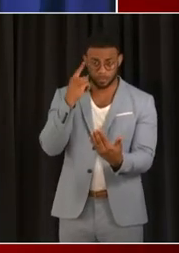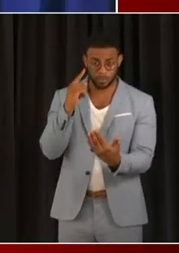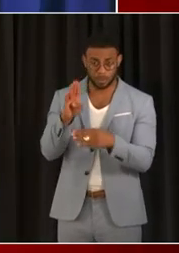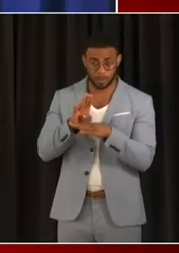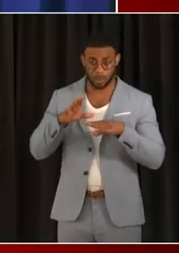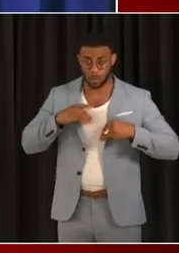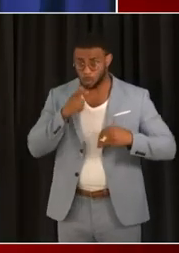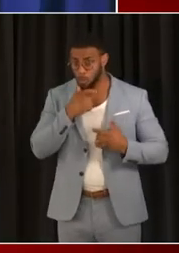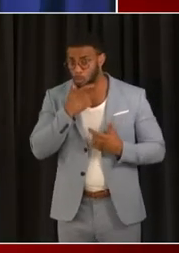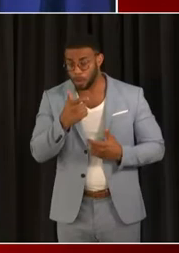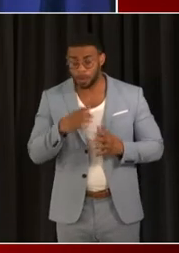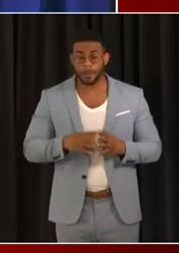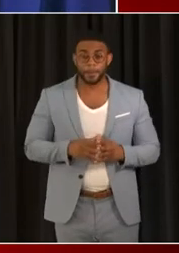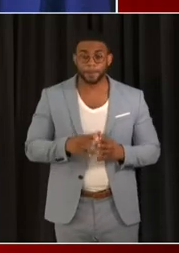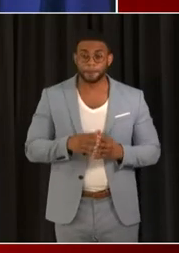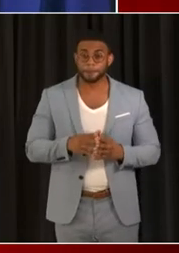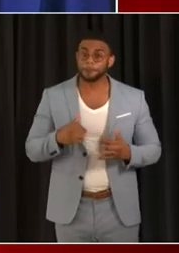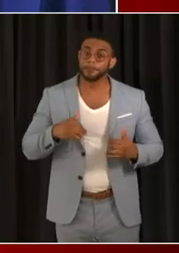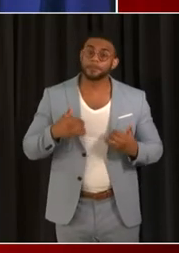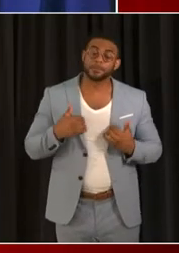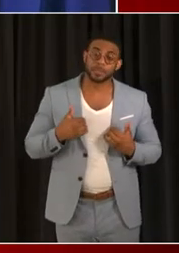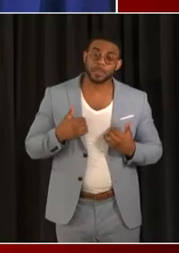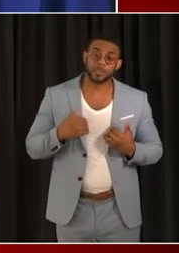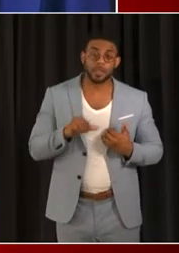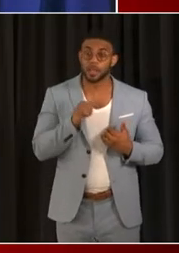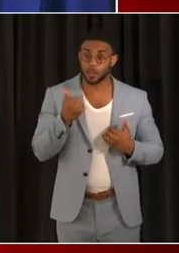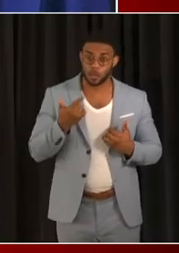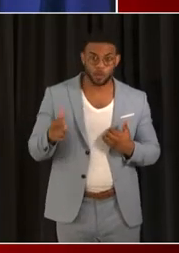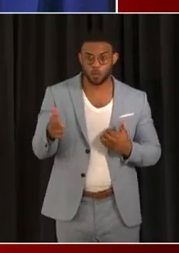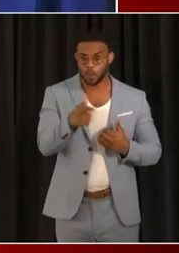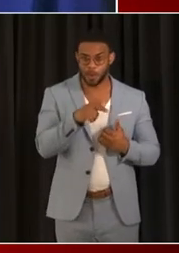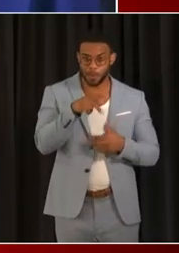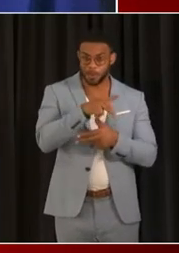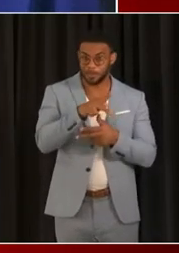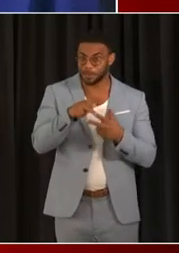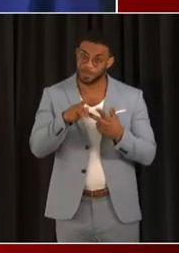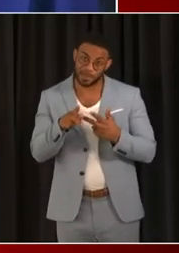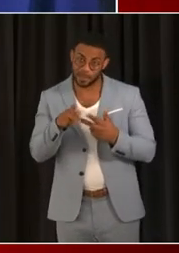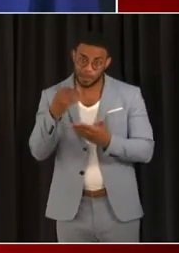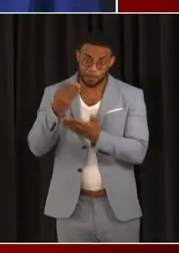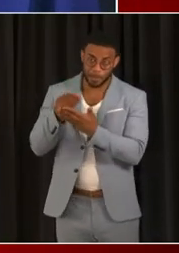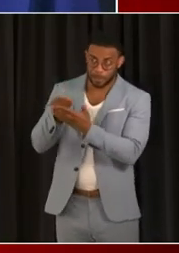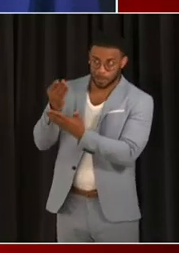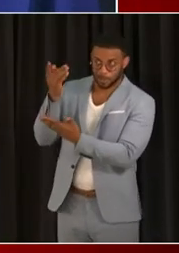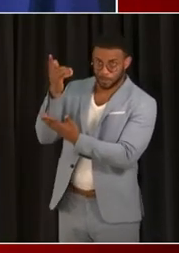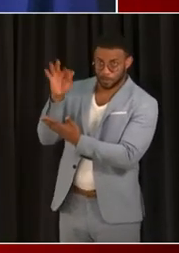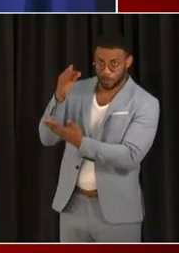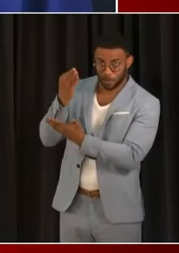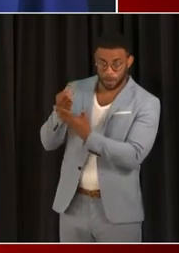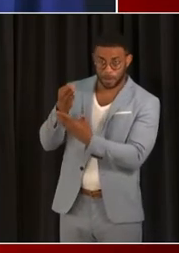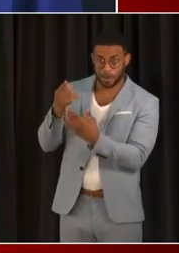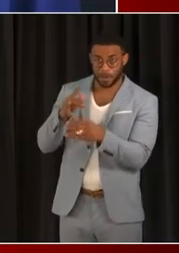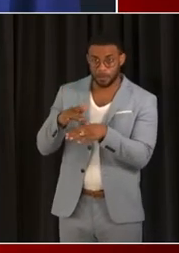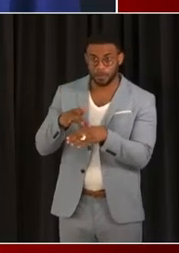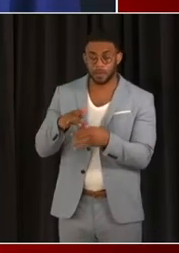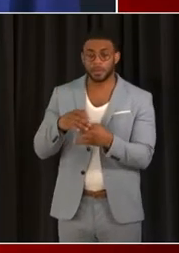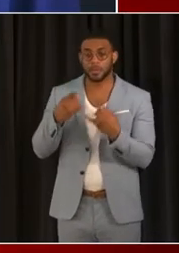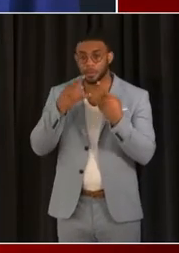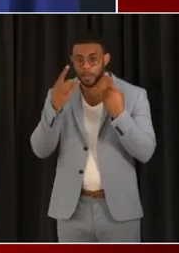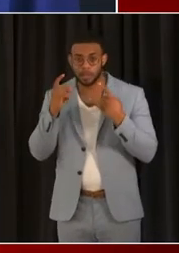for the business owners who are watching. We have another round of PPE available, so